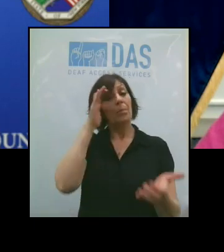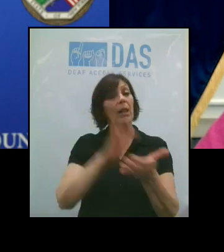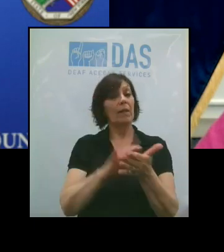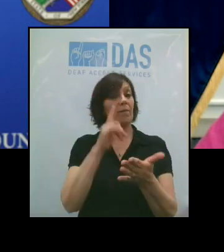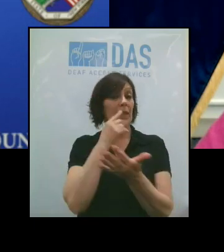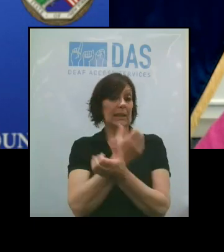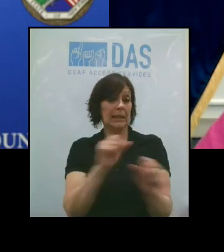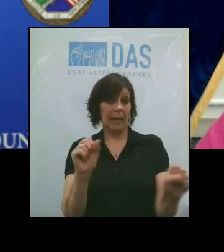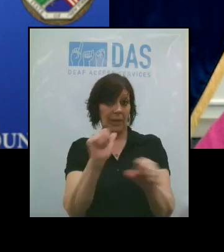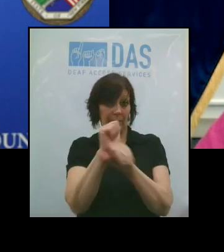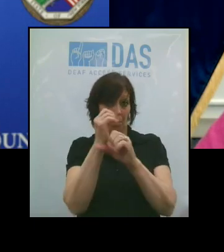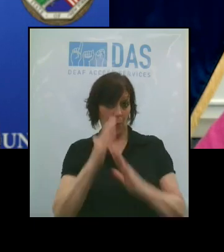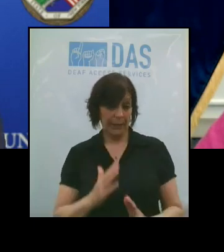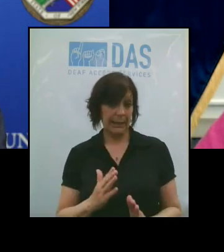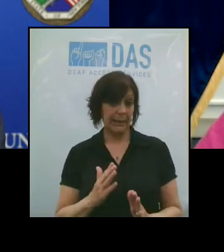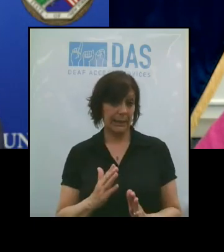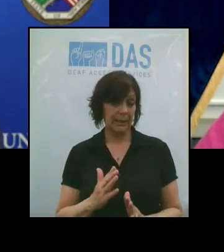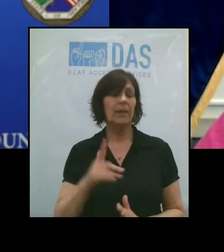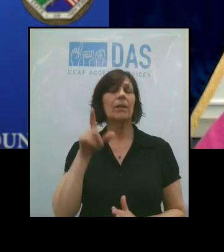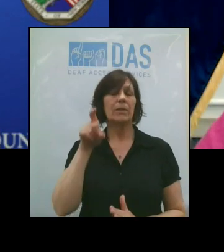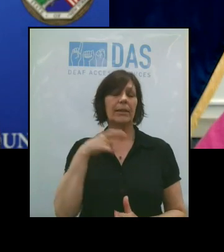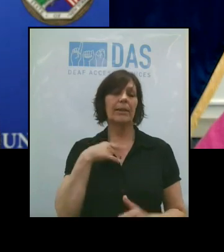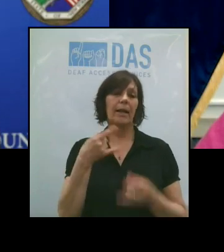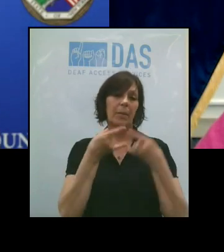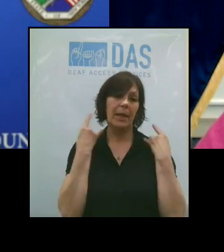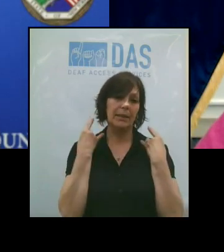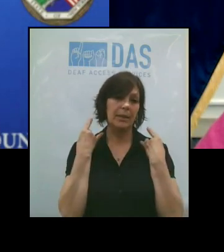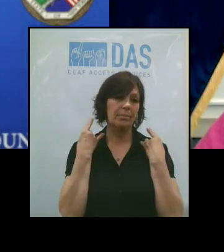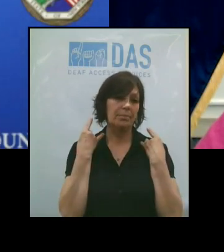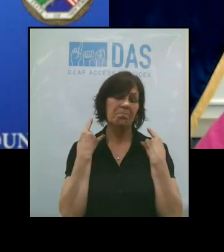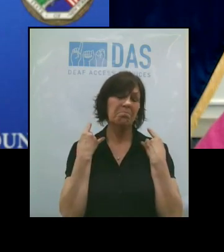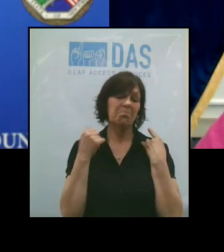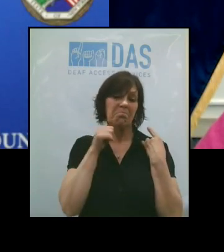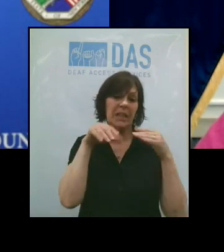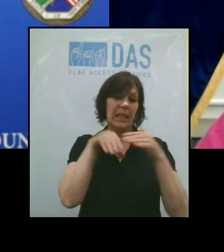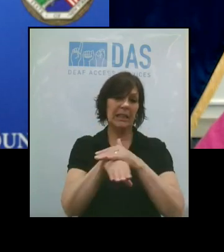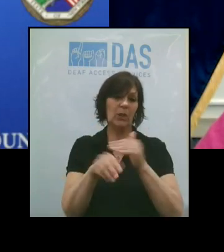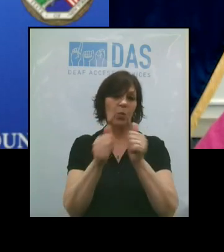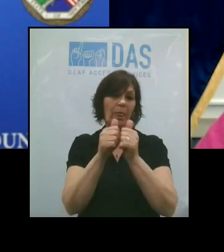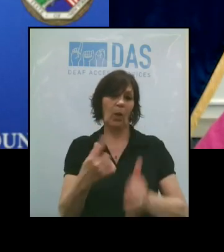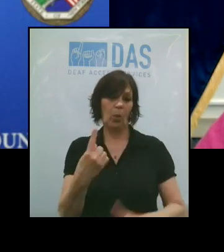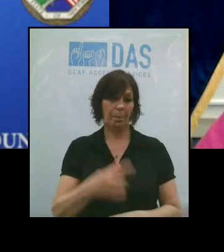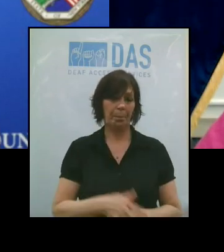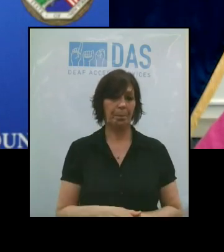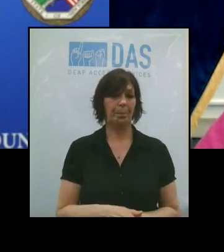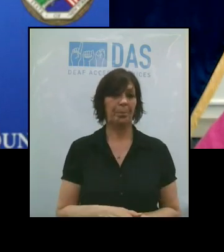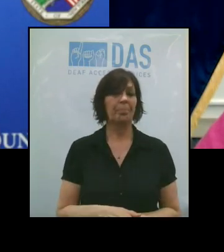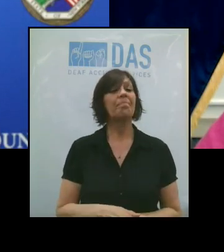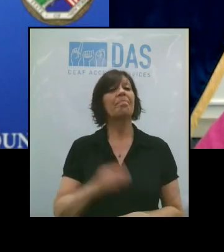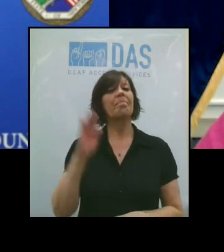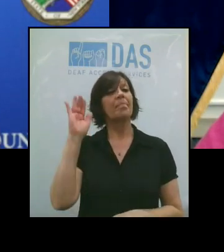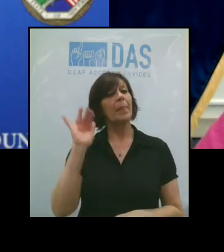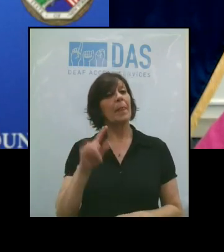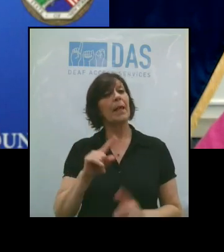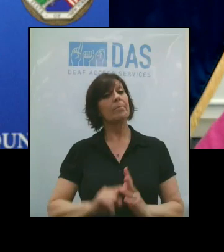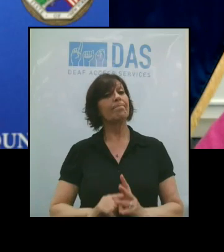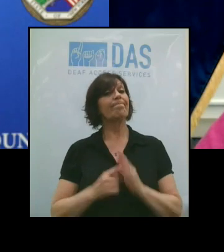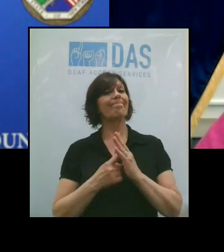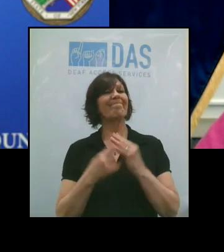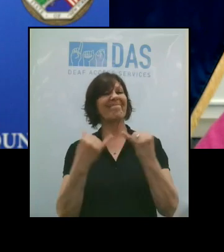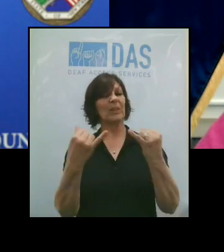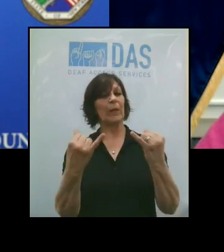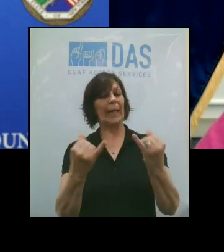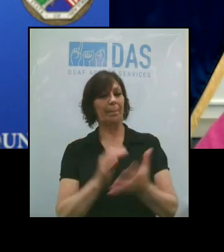of our employees, you need to have a mask, otherwise you will not be offered admittance to county offices. So that goes into effect